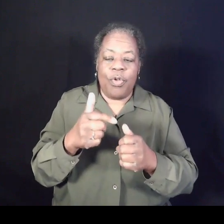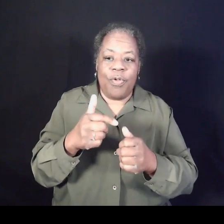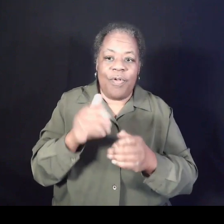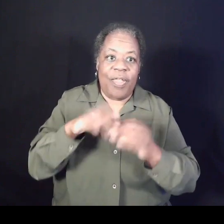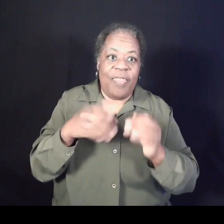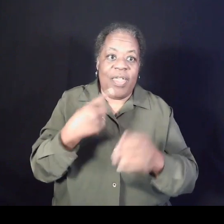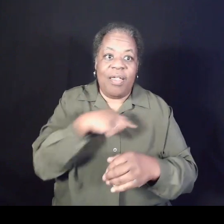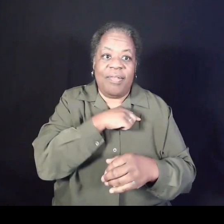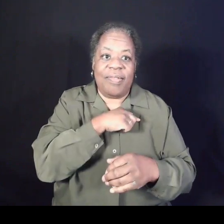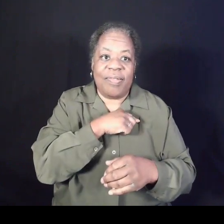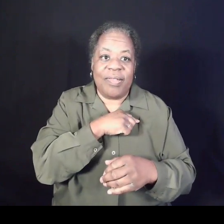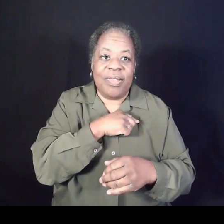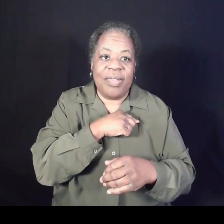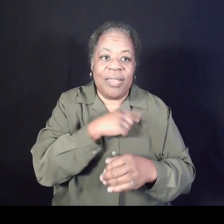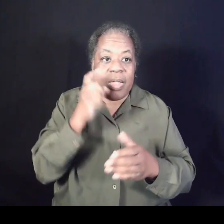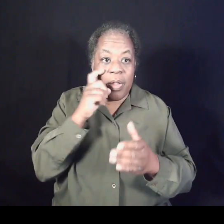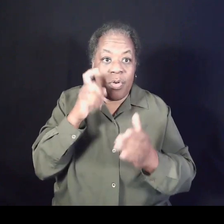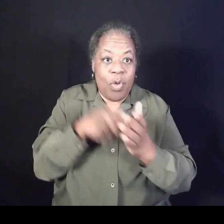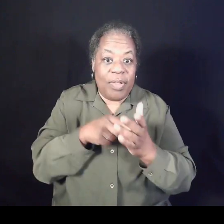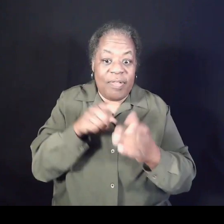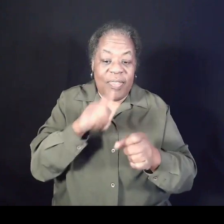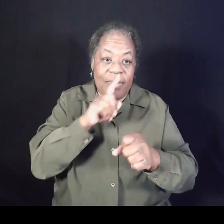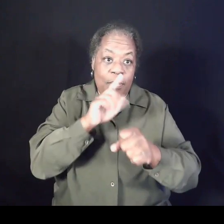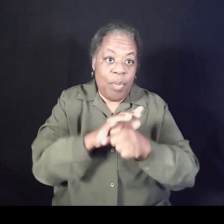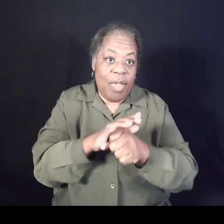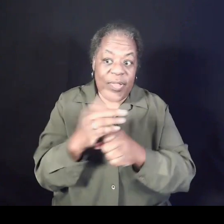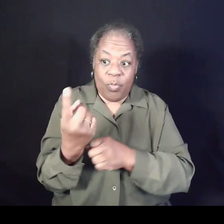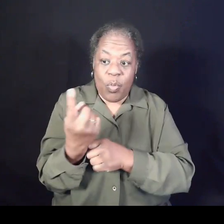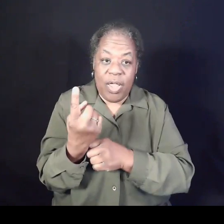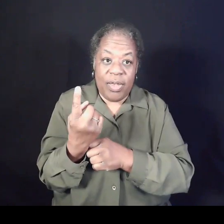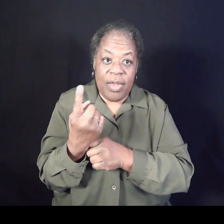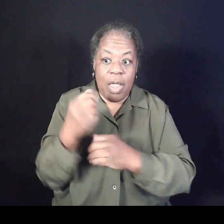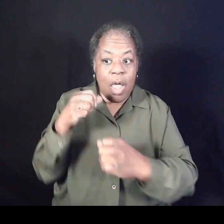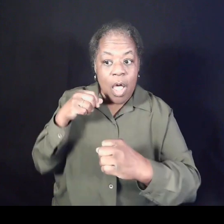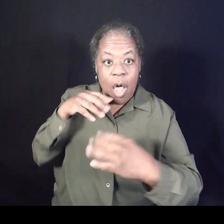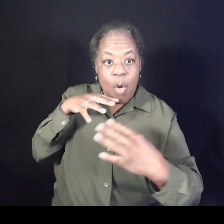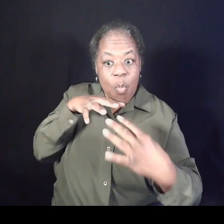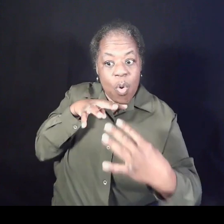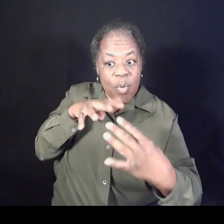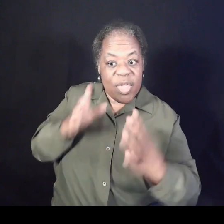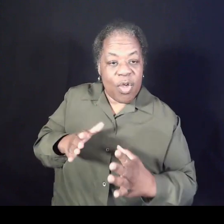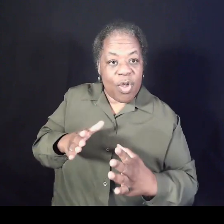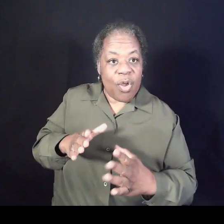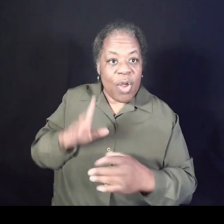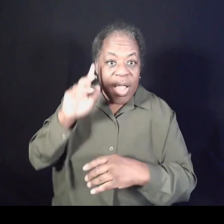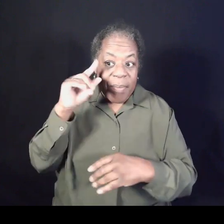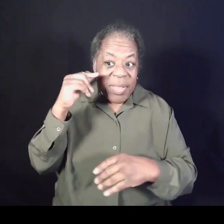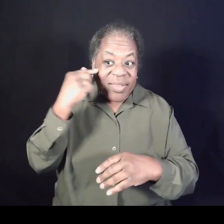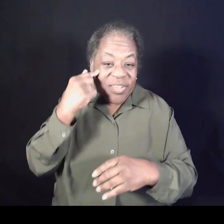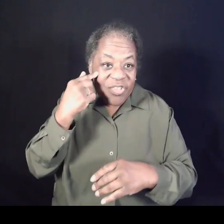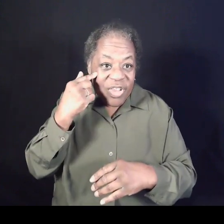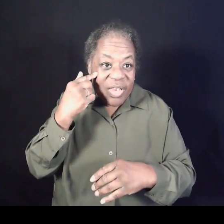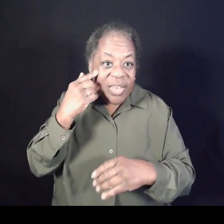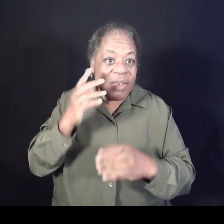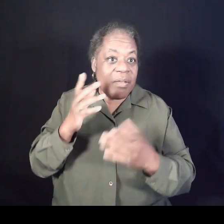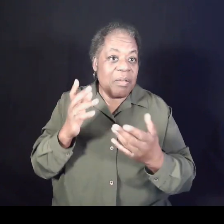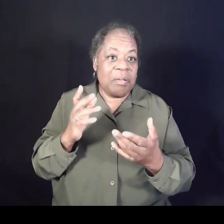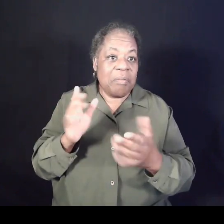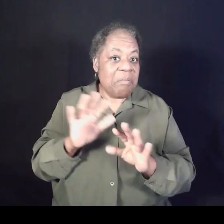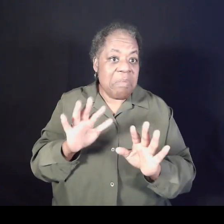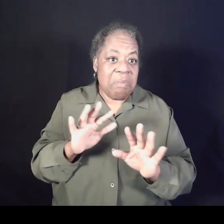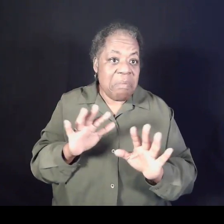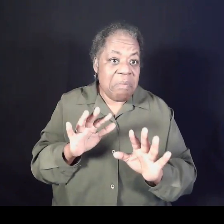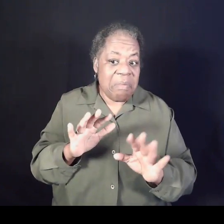And don't miss the fact that this promised one is not a warrior or a politician or a diplomat, but a